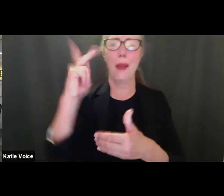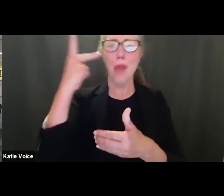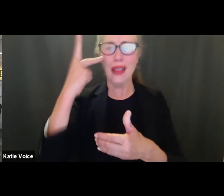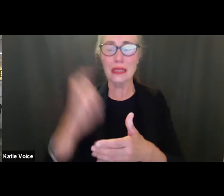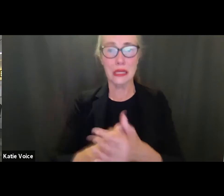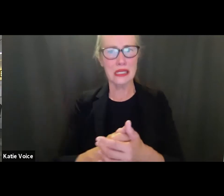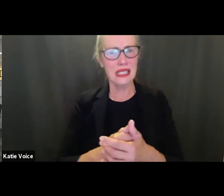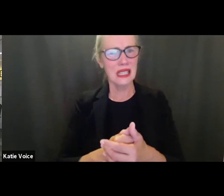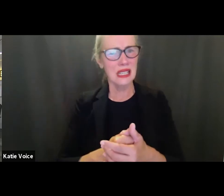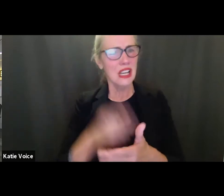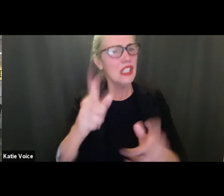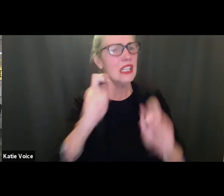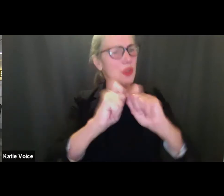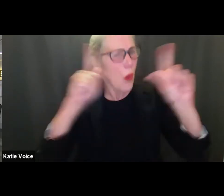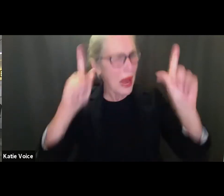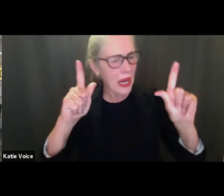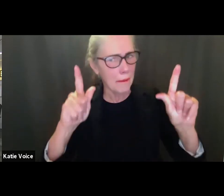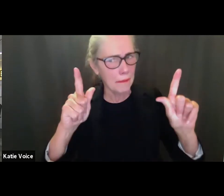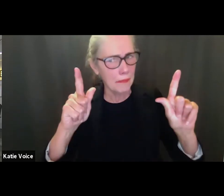stop